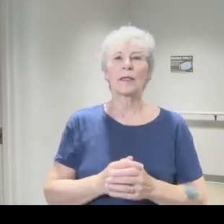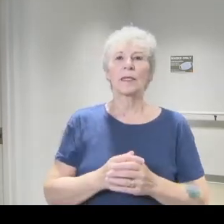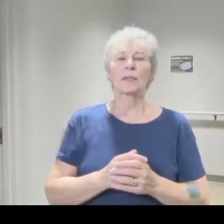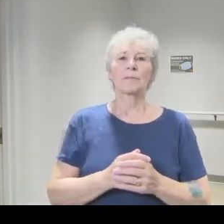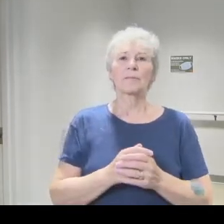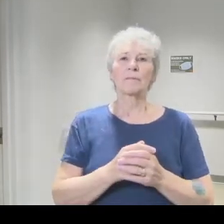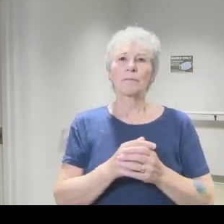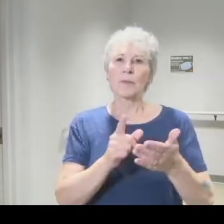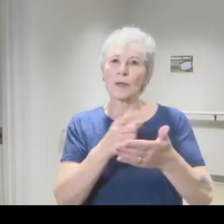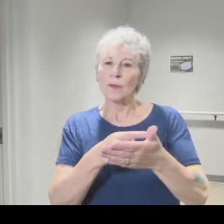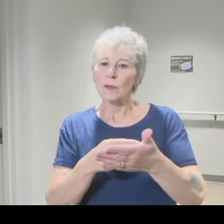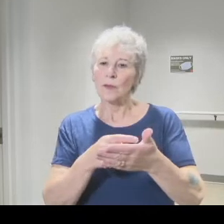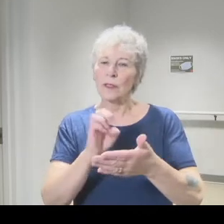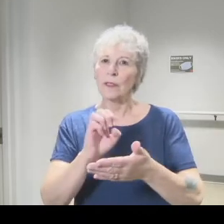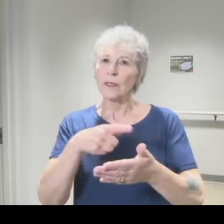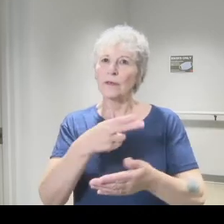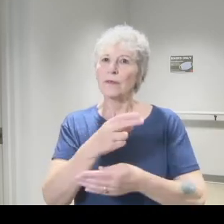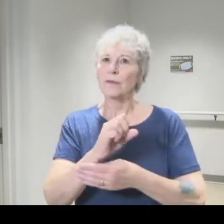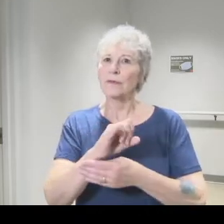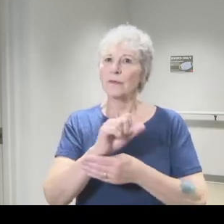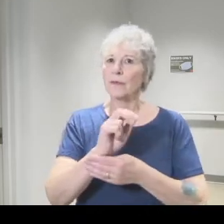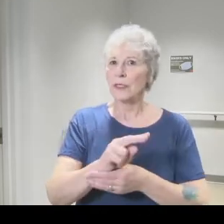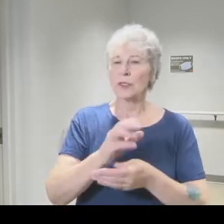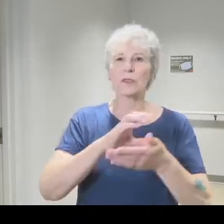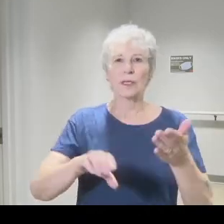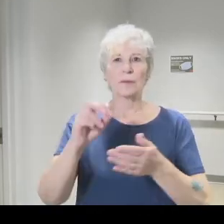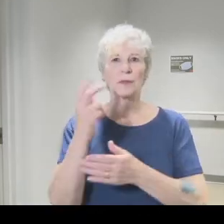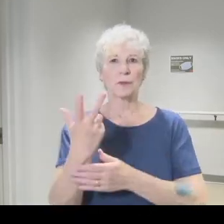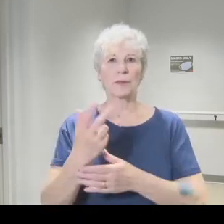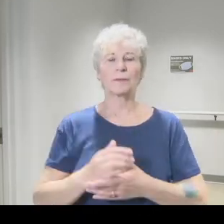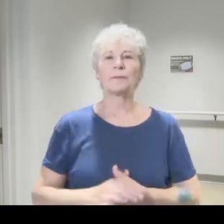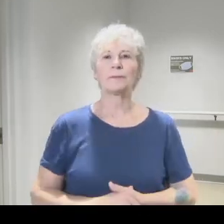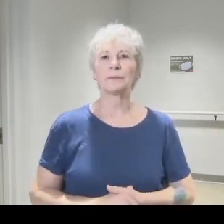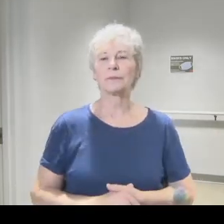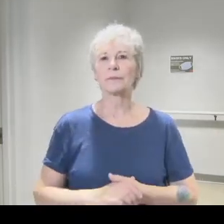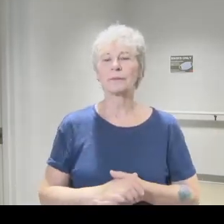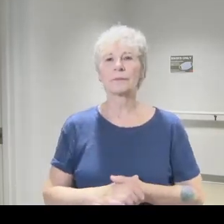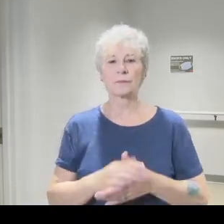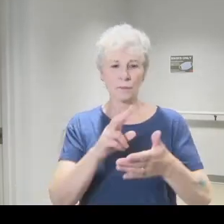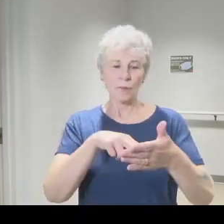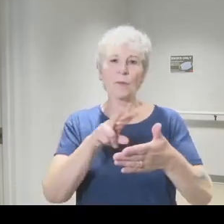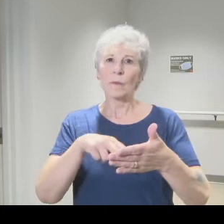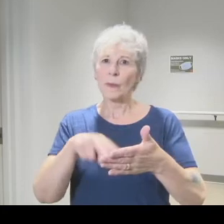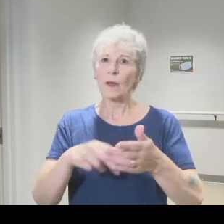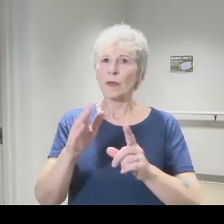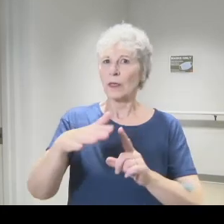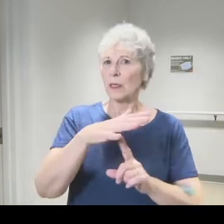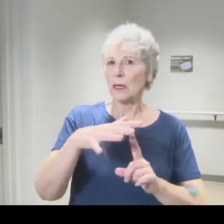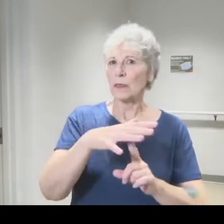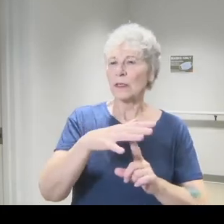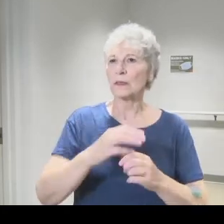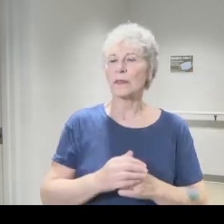will, Ephesians chapter 3. listen to the content of Paul's